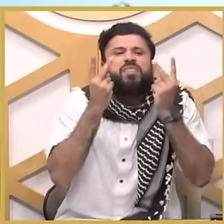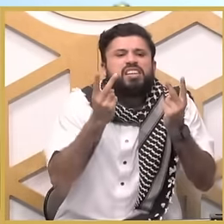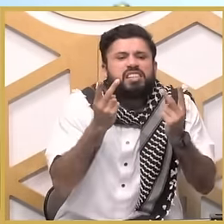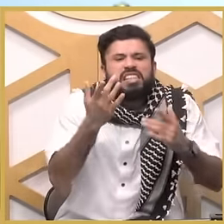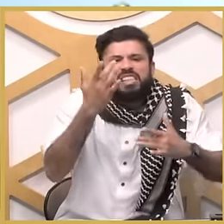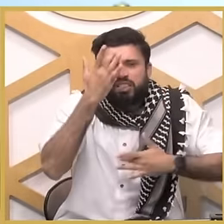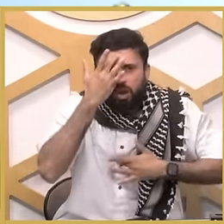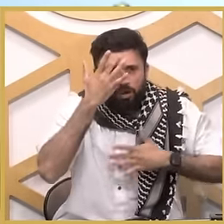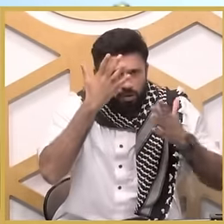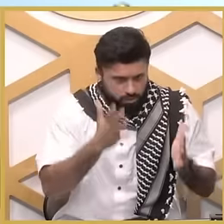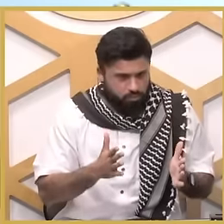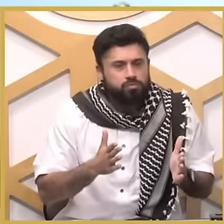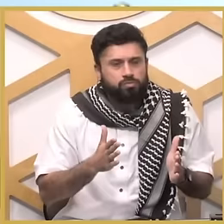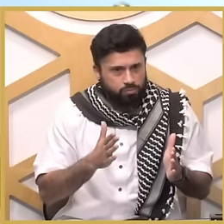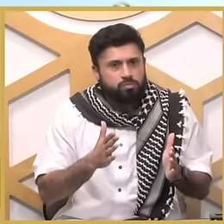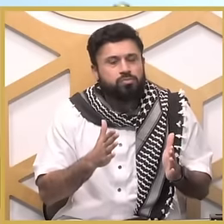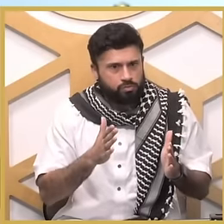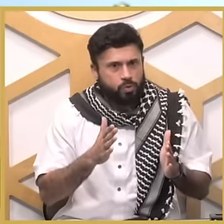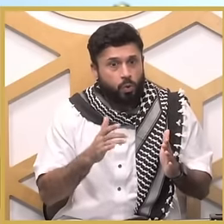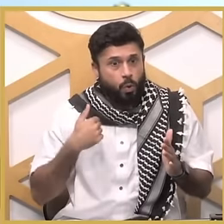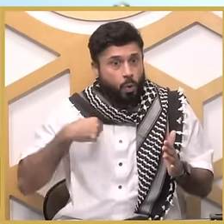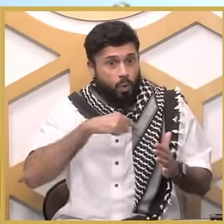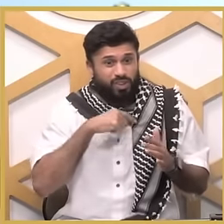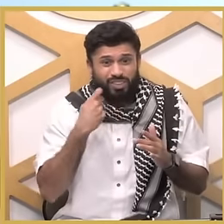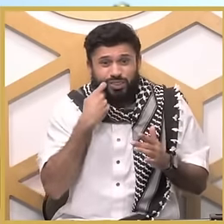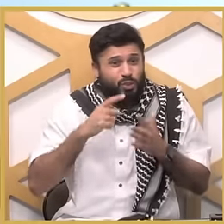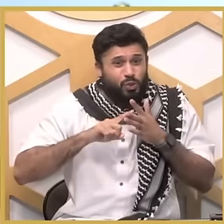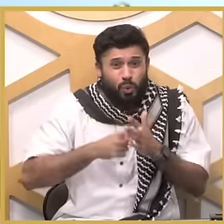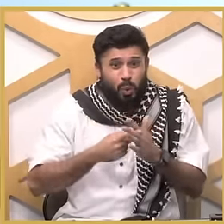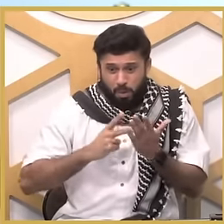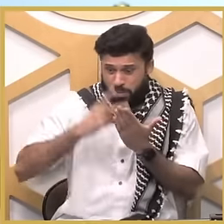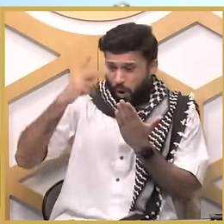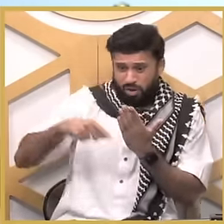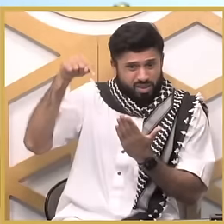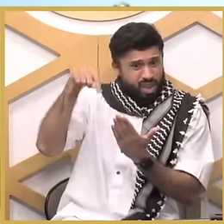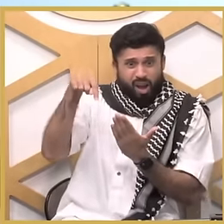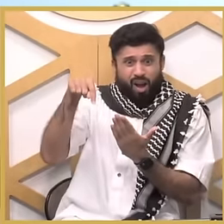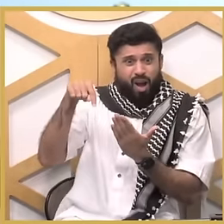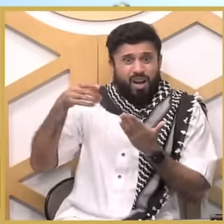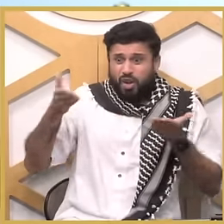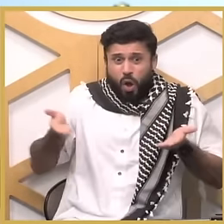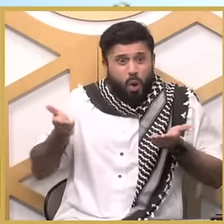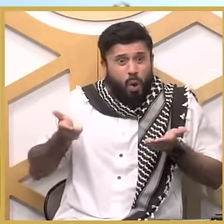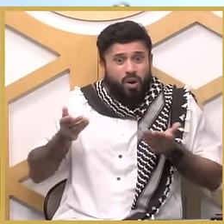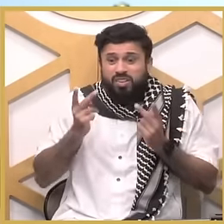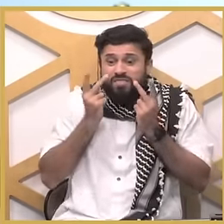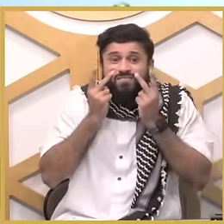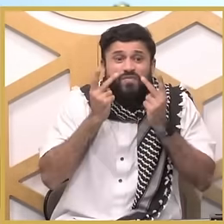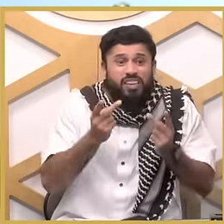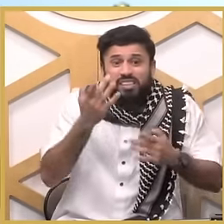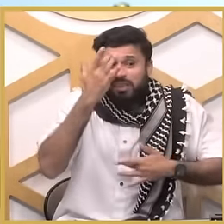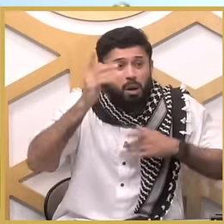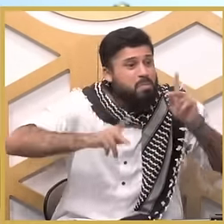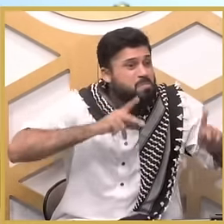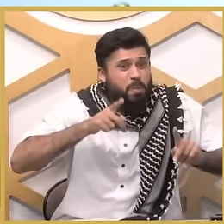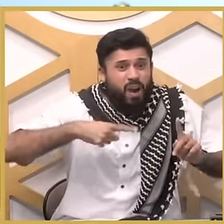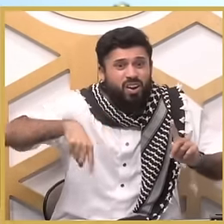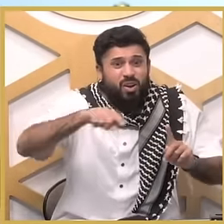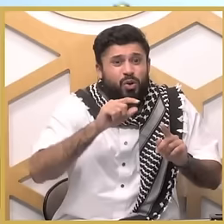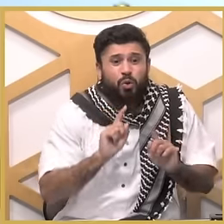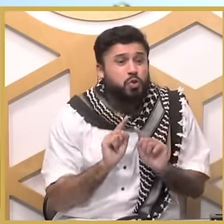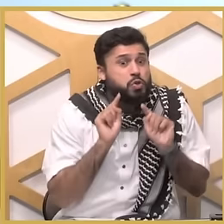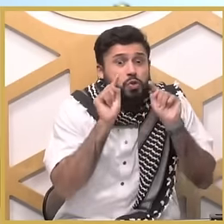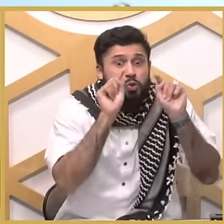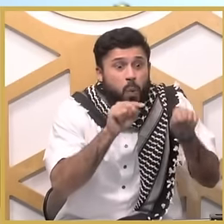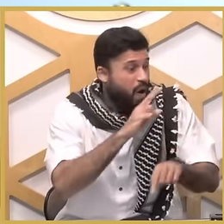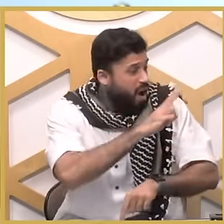inshallah. So you go visit someone in the hospital and no one knows that you went to visit that person in the hospital and you brought something to them. That's a secret between you and Allah subhanahu wa ta'ala.